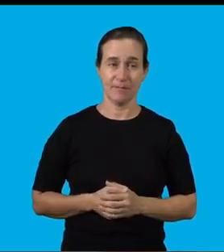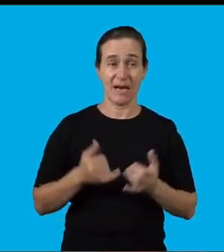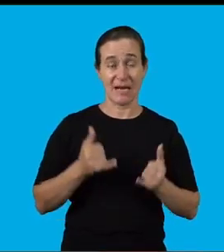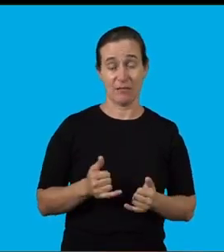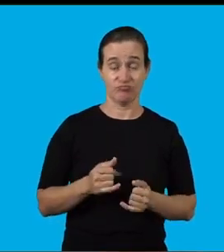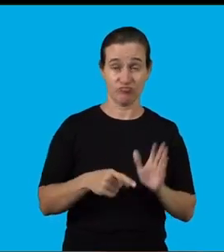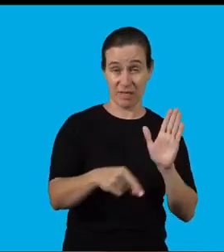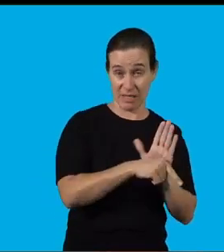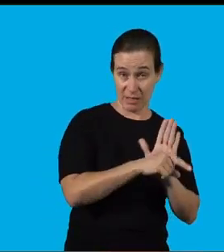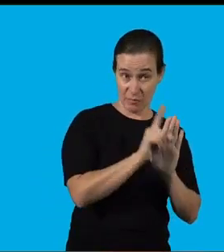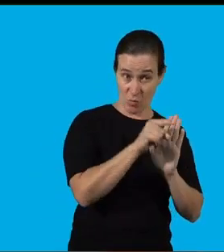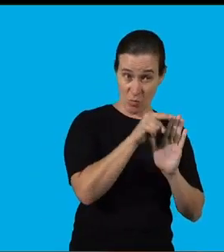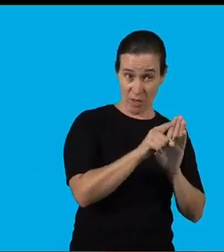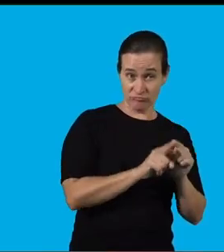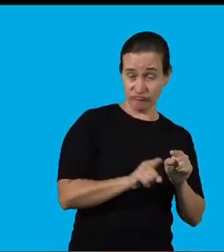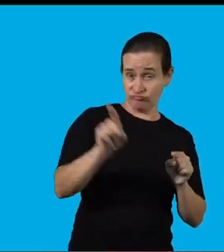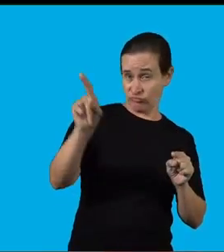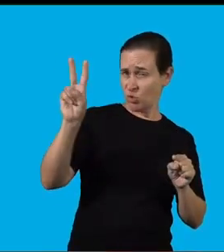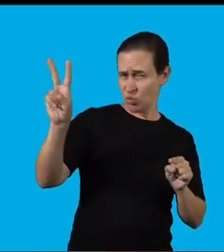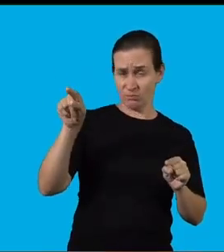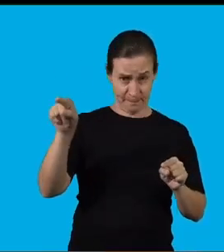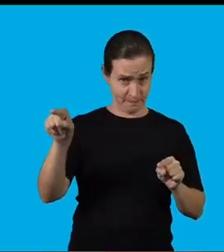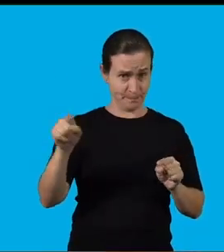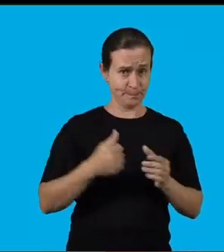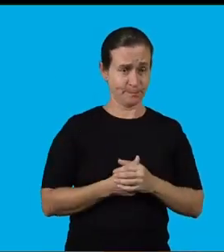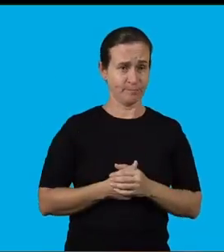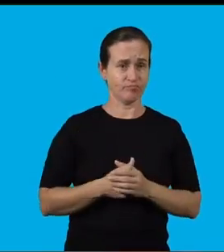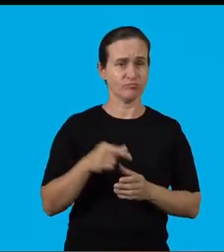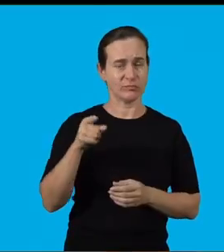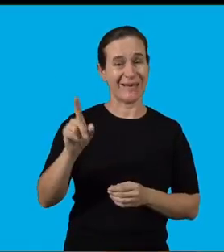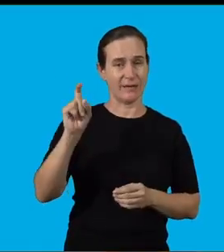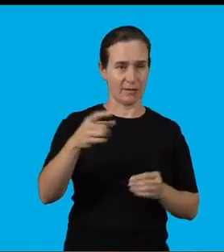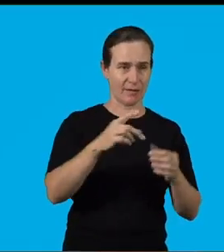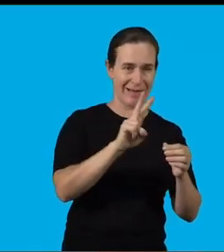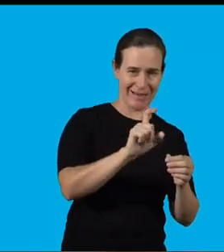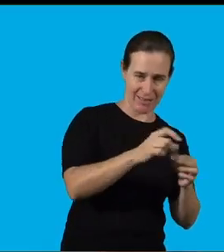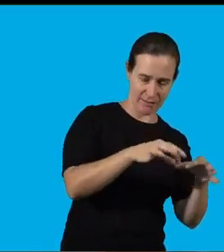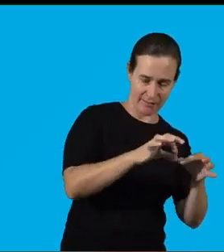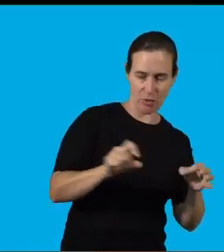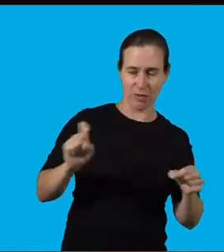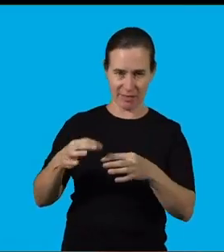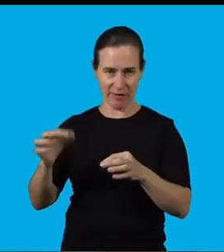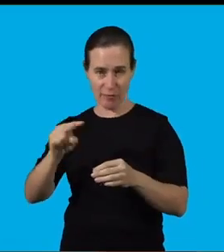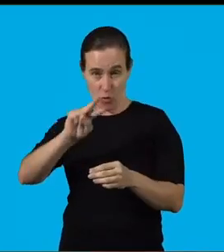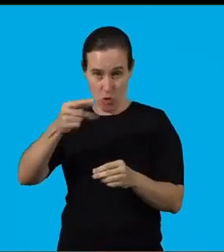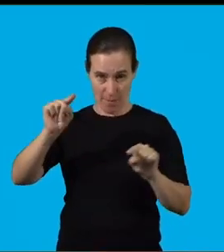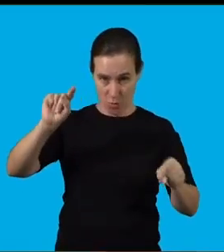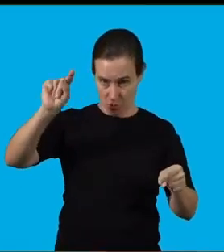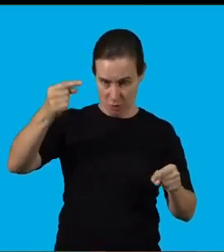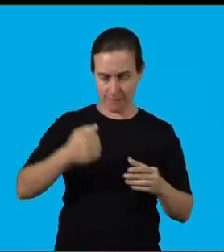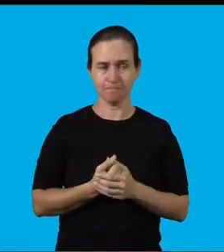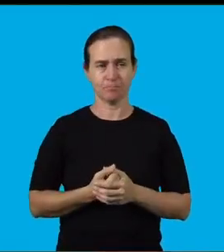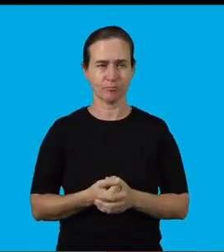between -1 and 2, which are the x values of the turning points. Now do you see, I